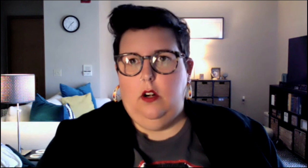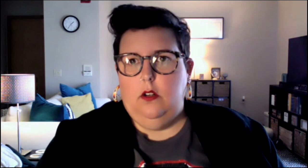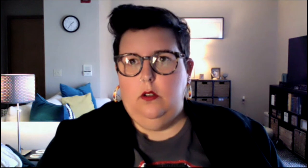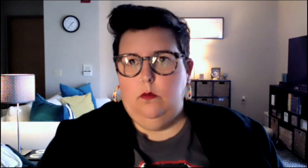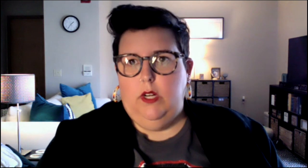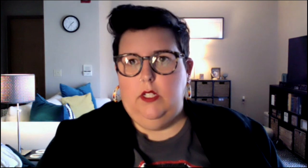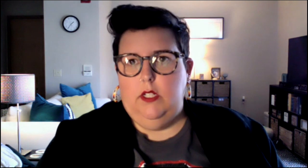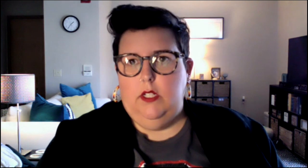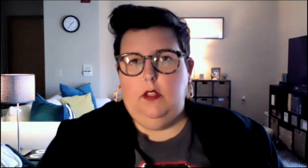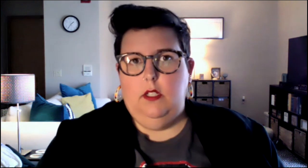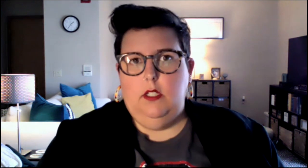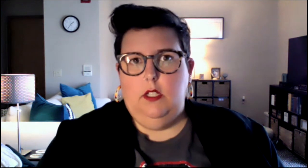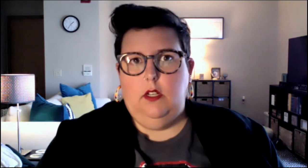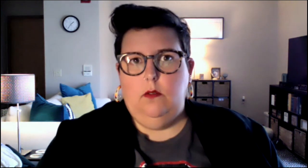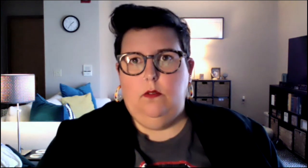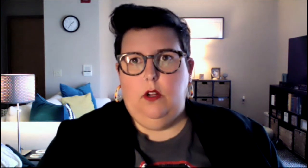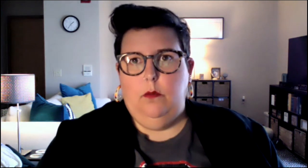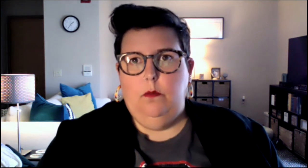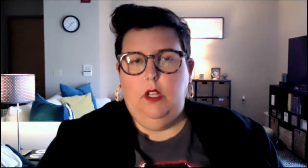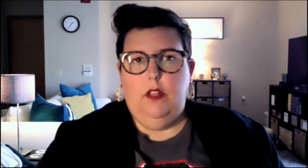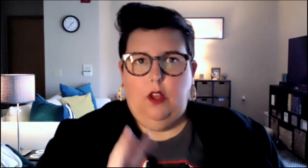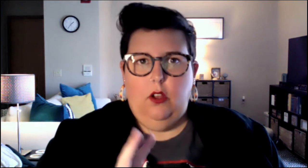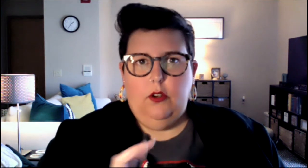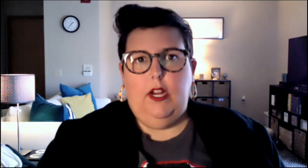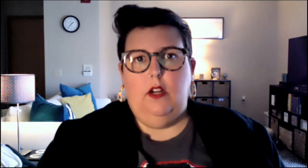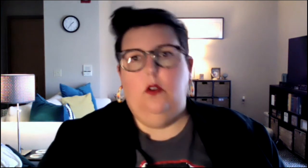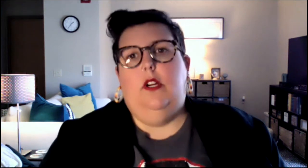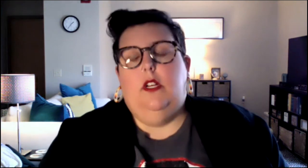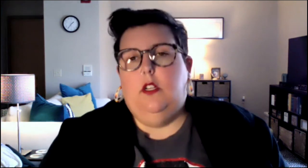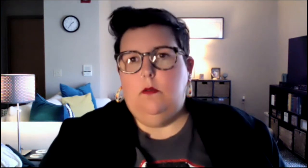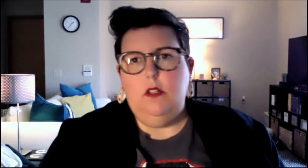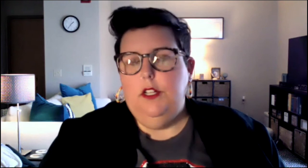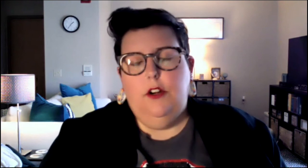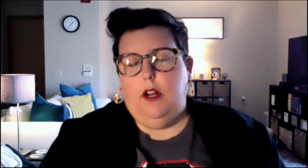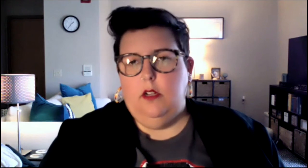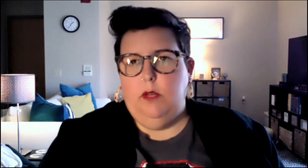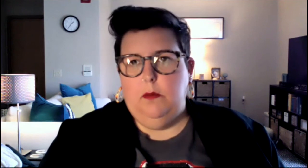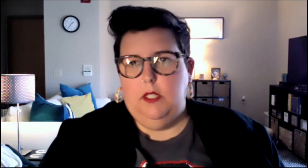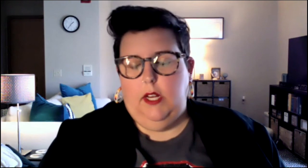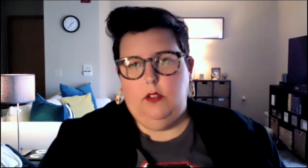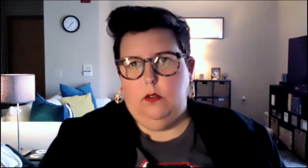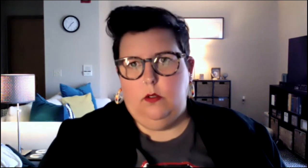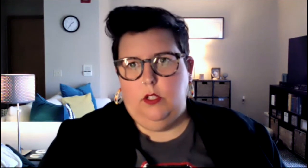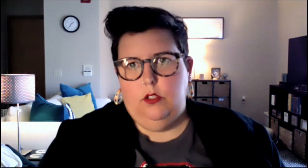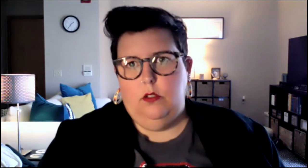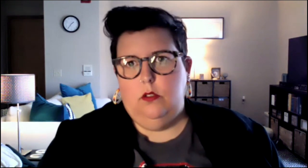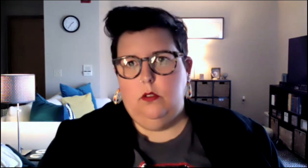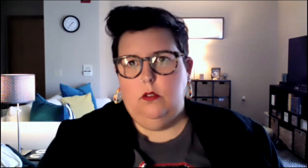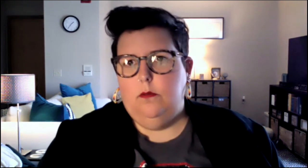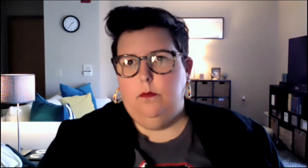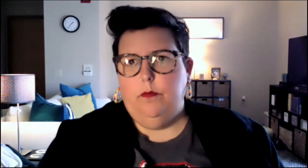our race and our ethnicity from the other category, you're not going to be able to answer those